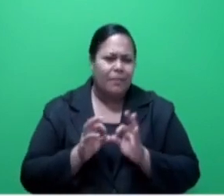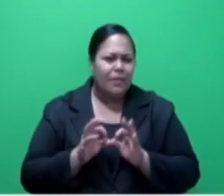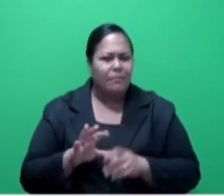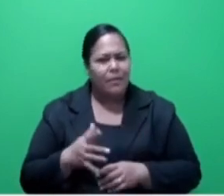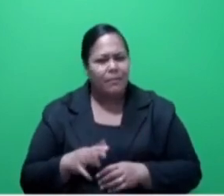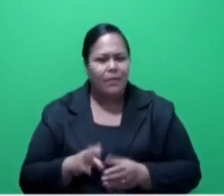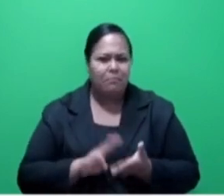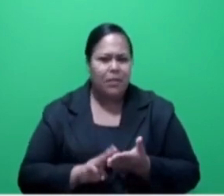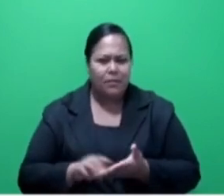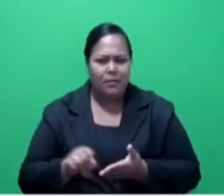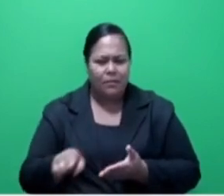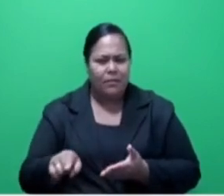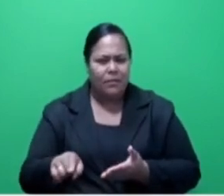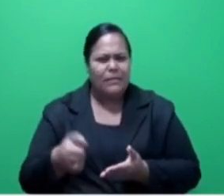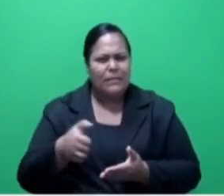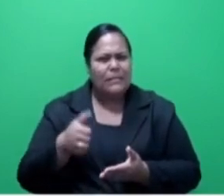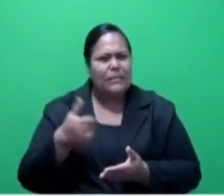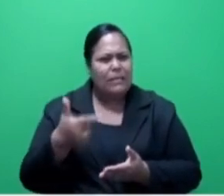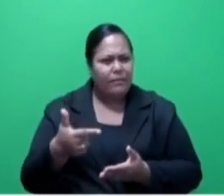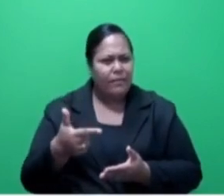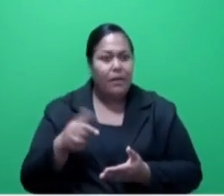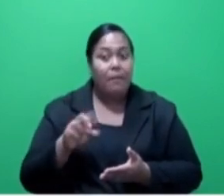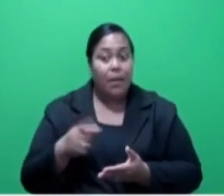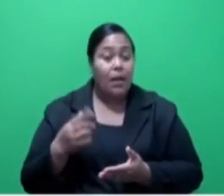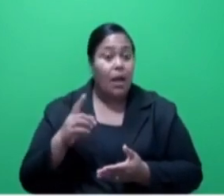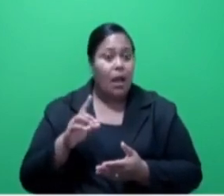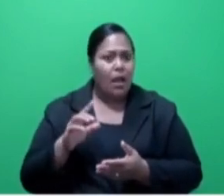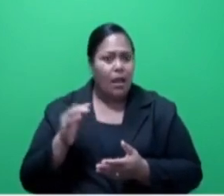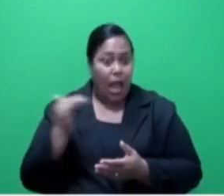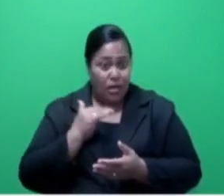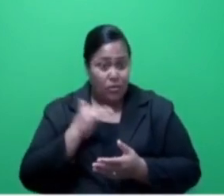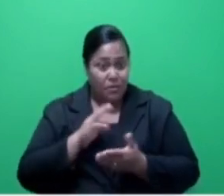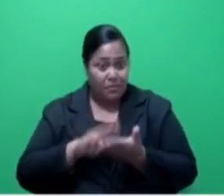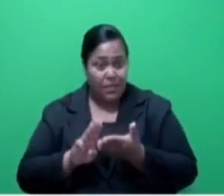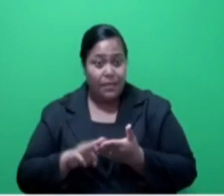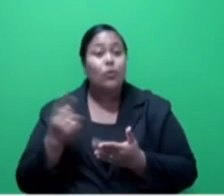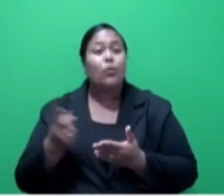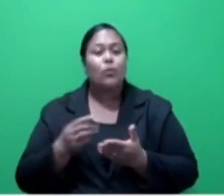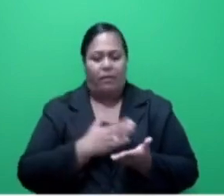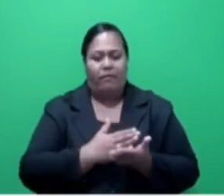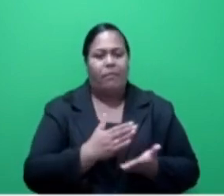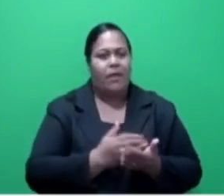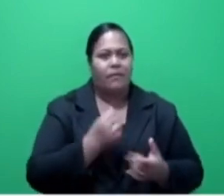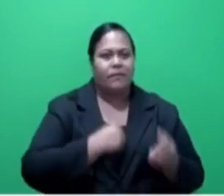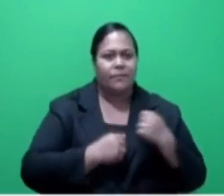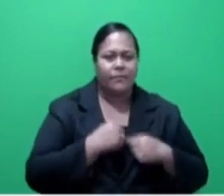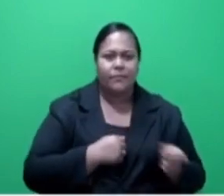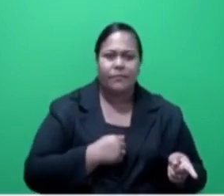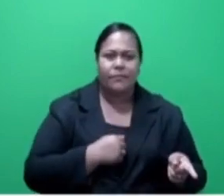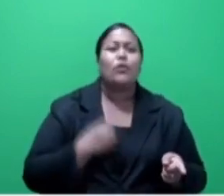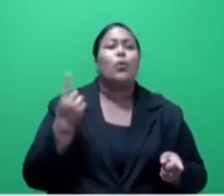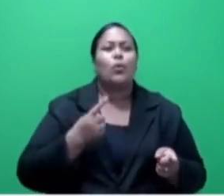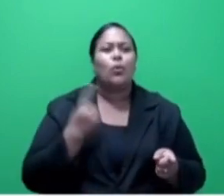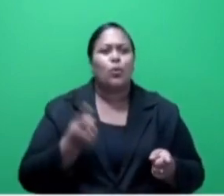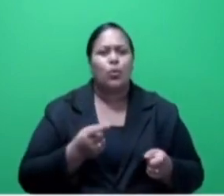was FNPF, or if not more. But the manager of the syndicated loan was the former CEO of